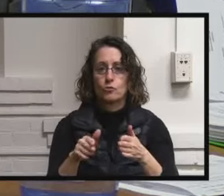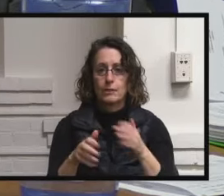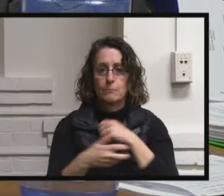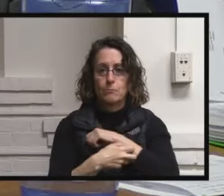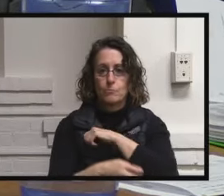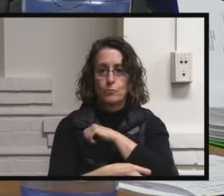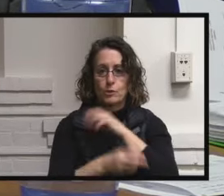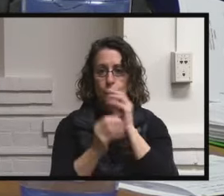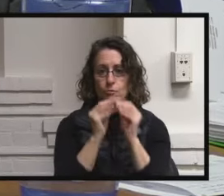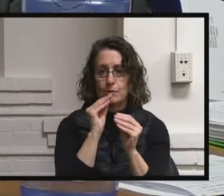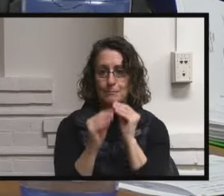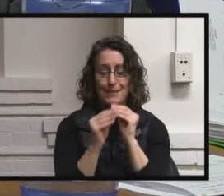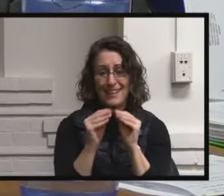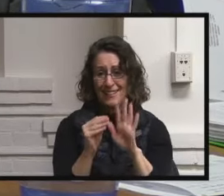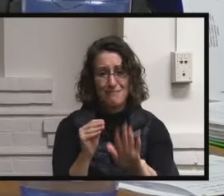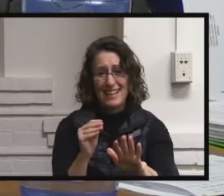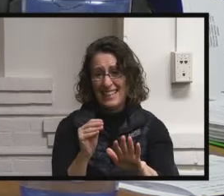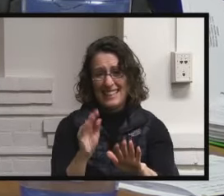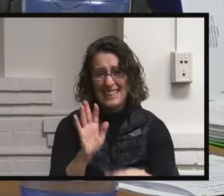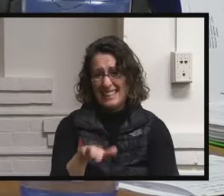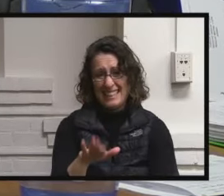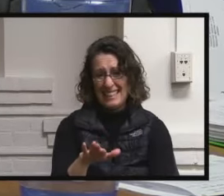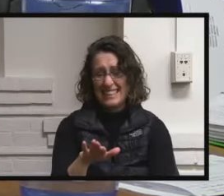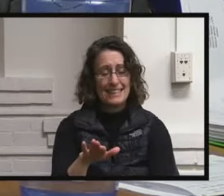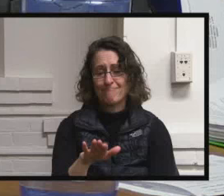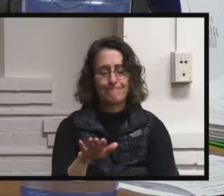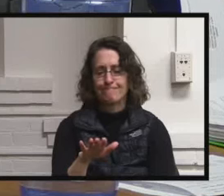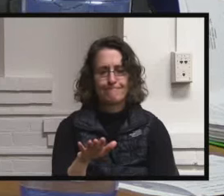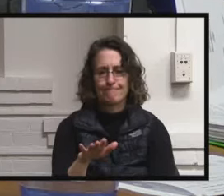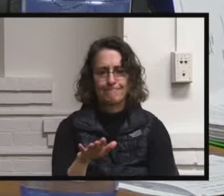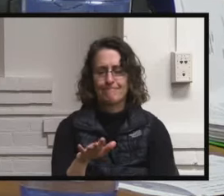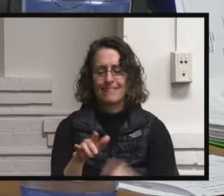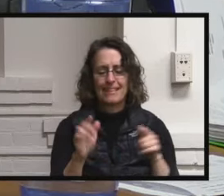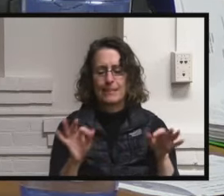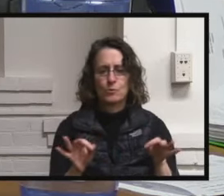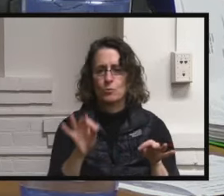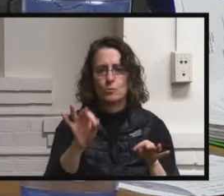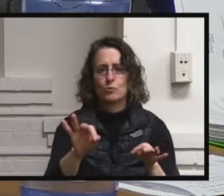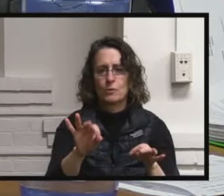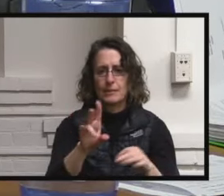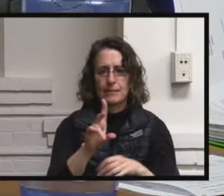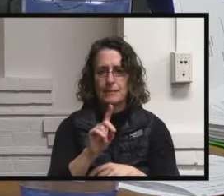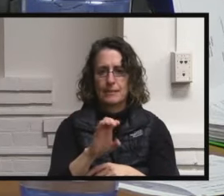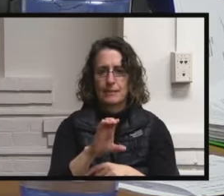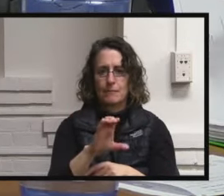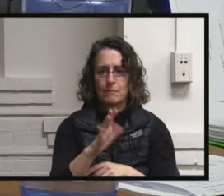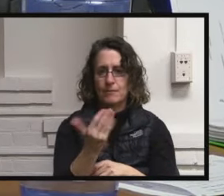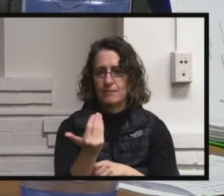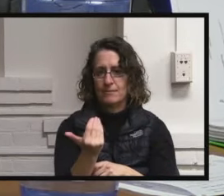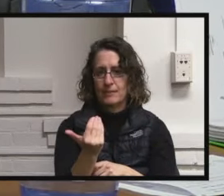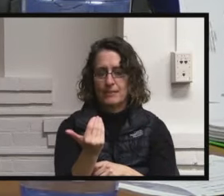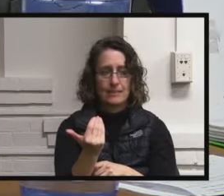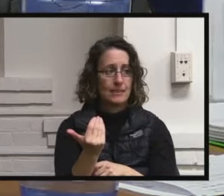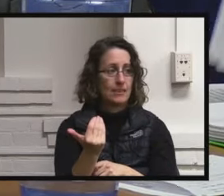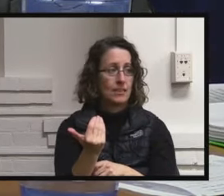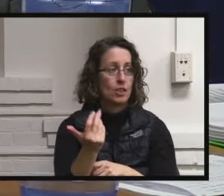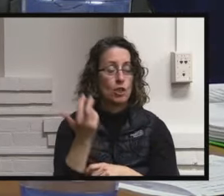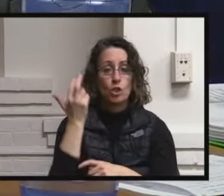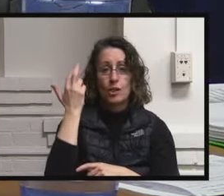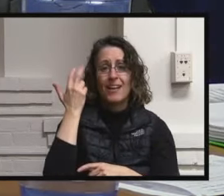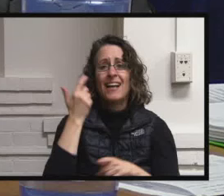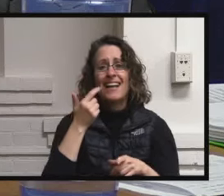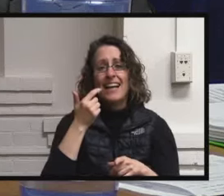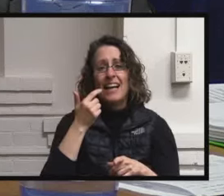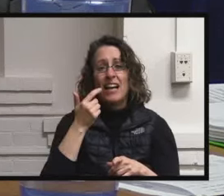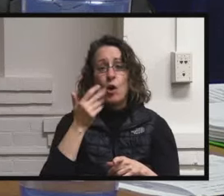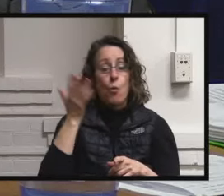item, unfortunately, however, needs to be deferred until December 15th. There's bad driving